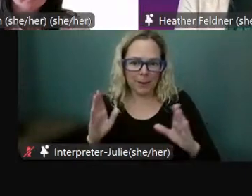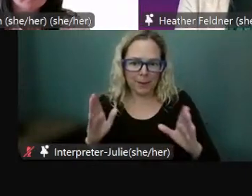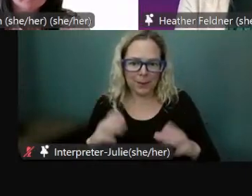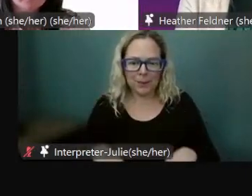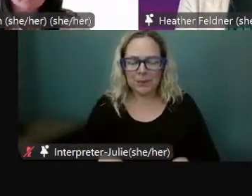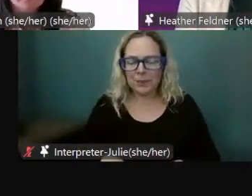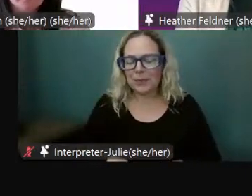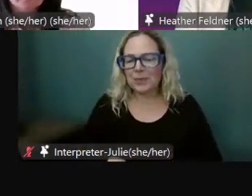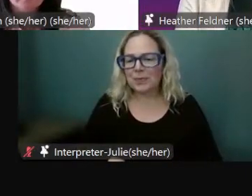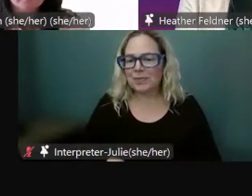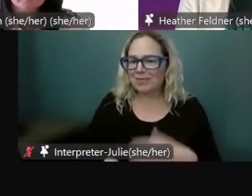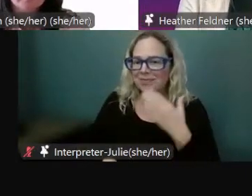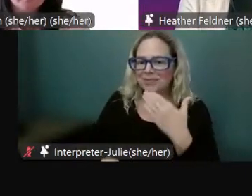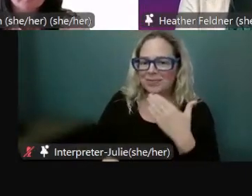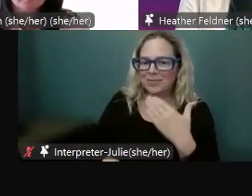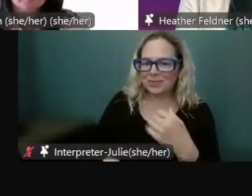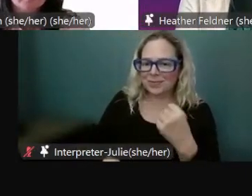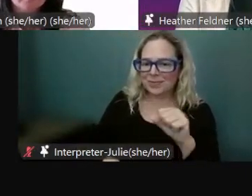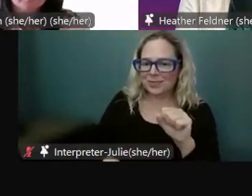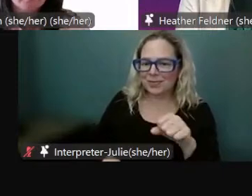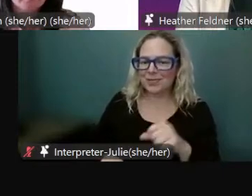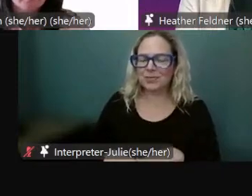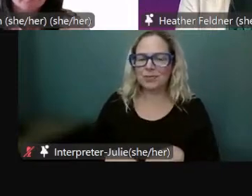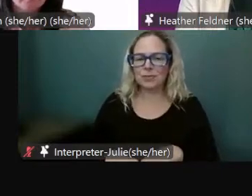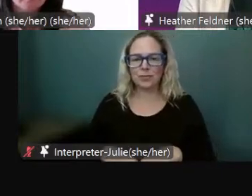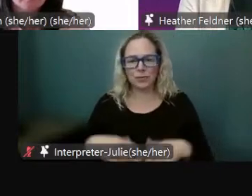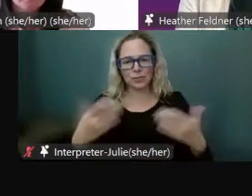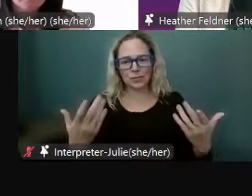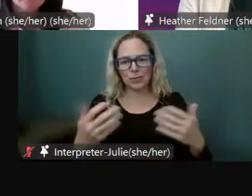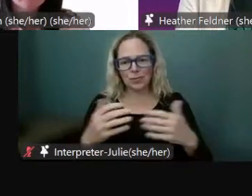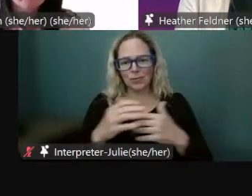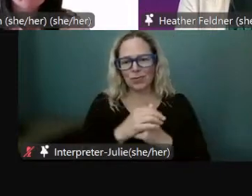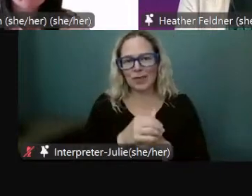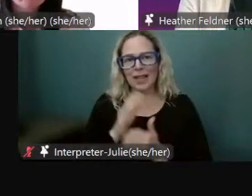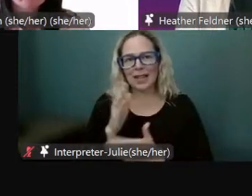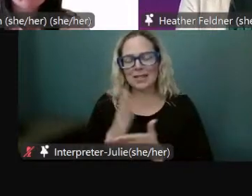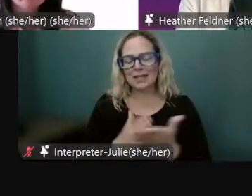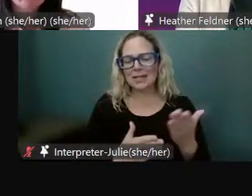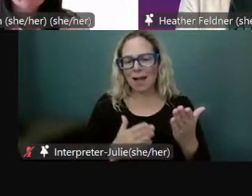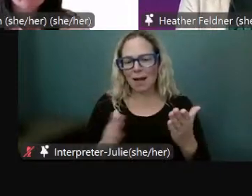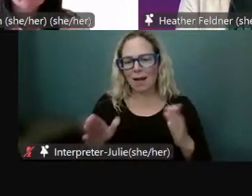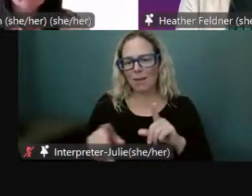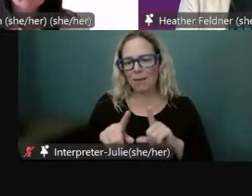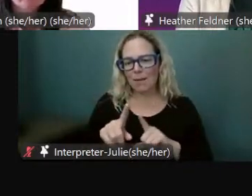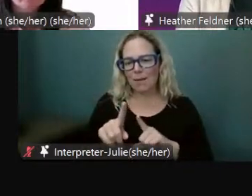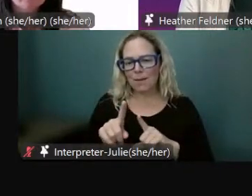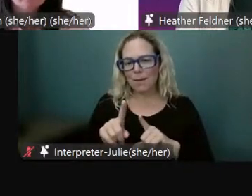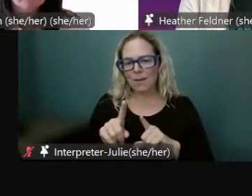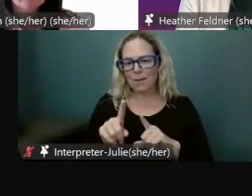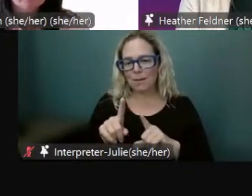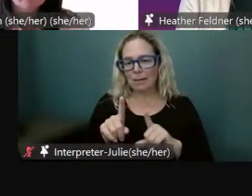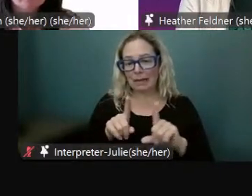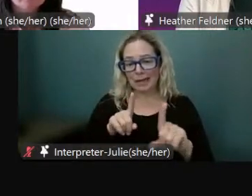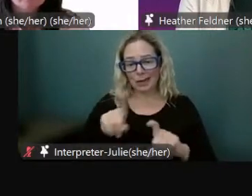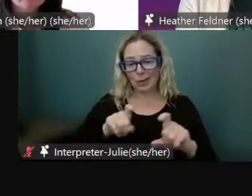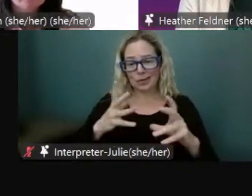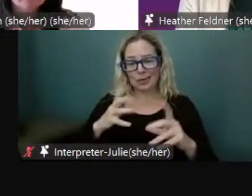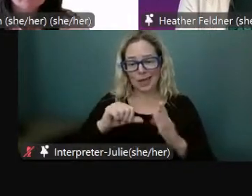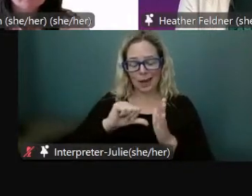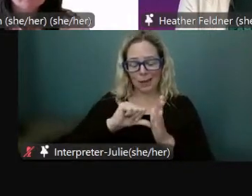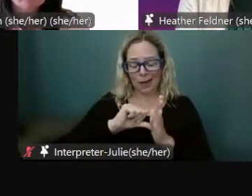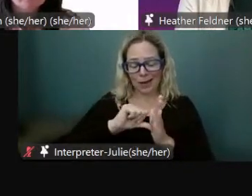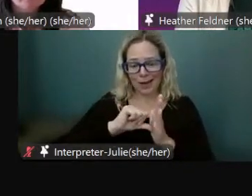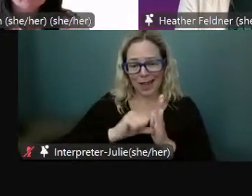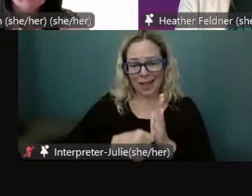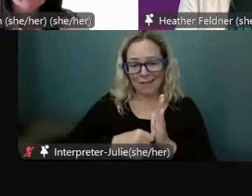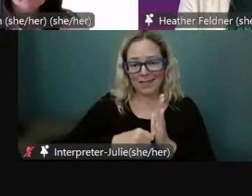Yes, thank you for that. I'm going through some of the questions. I want to emphasize that the conference materials